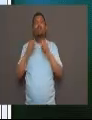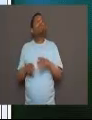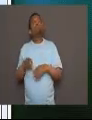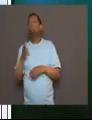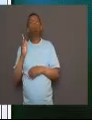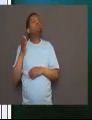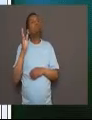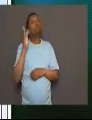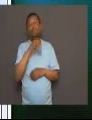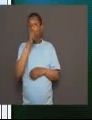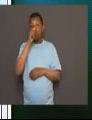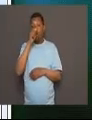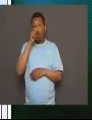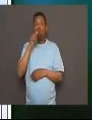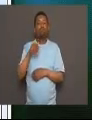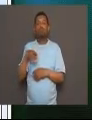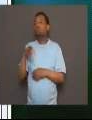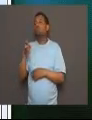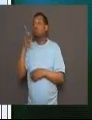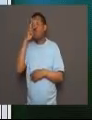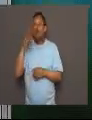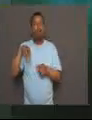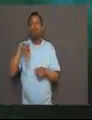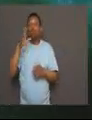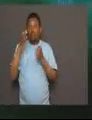travel from Ethiopia into Kenya.